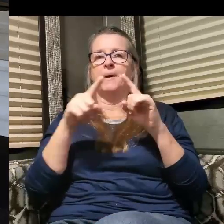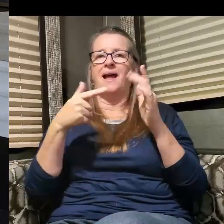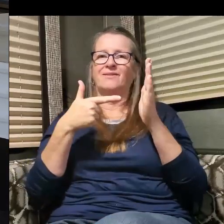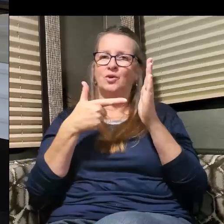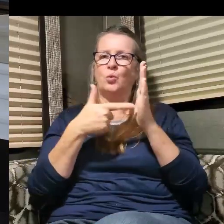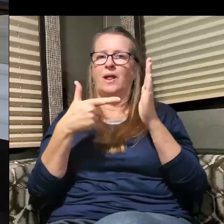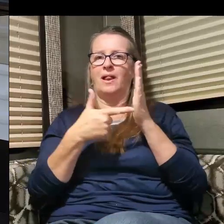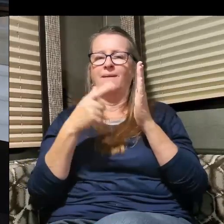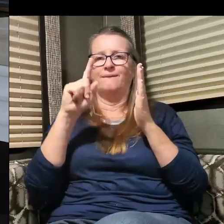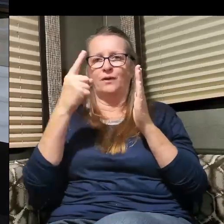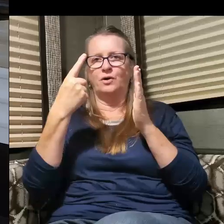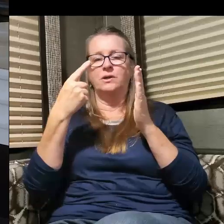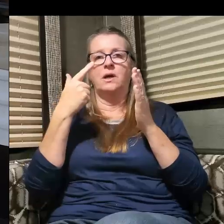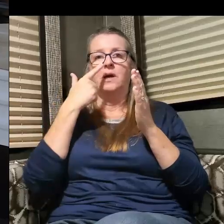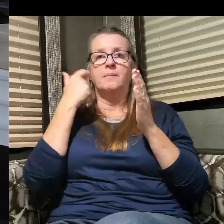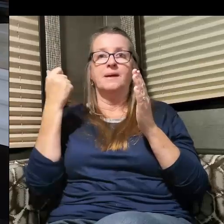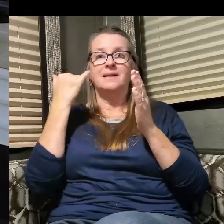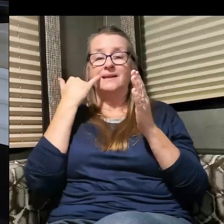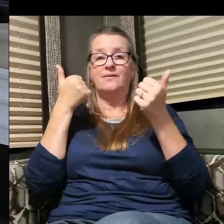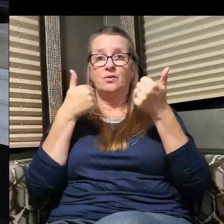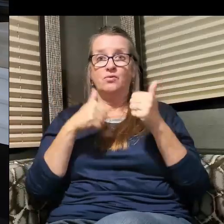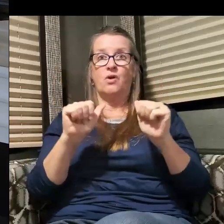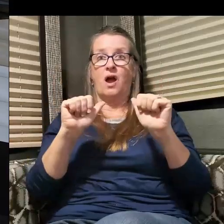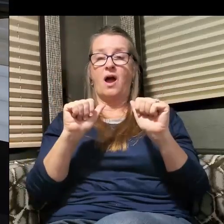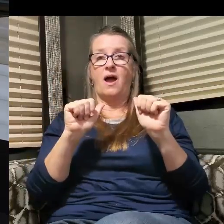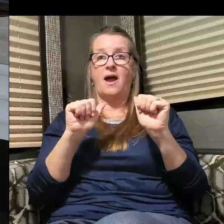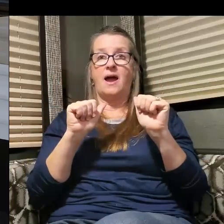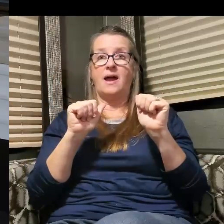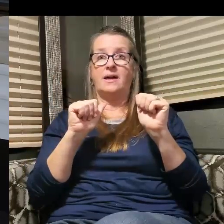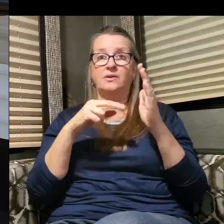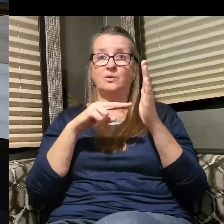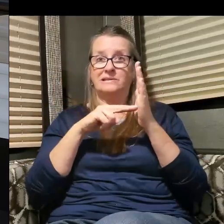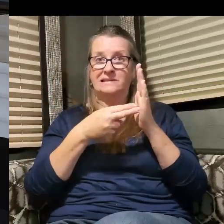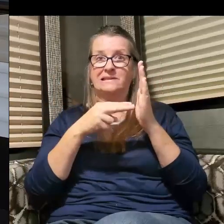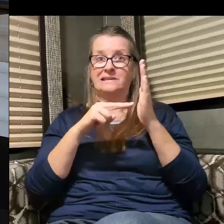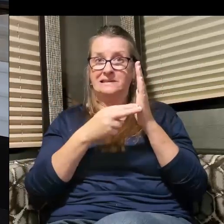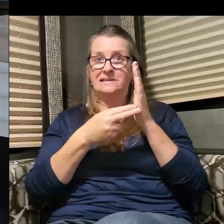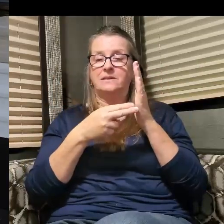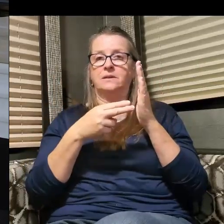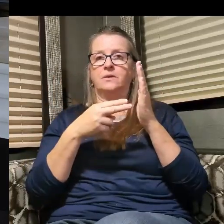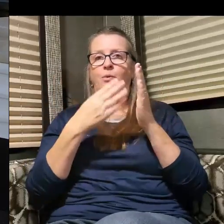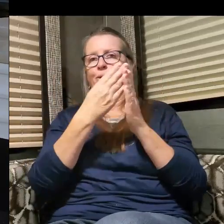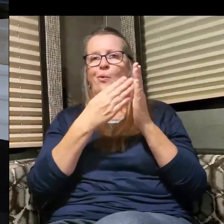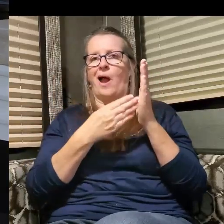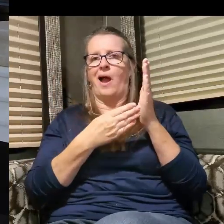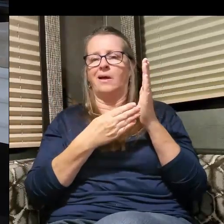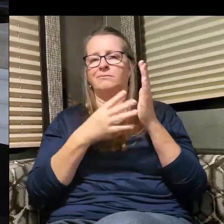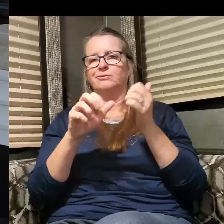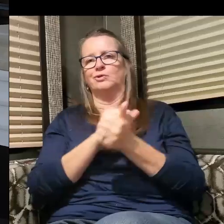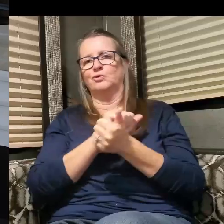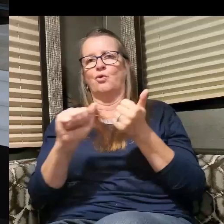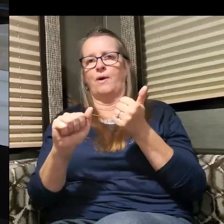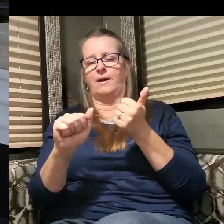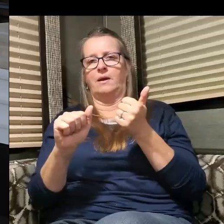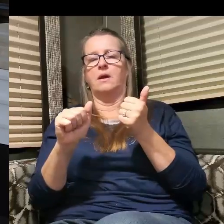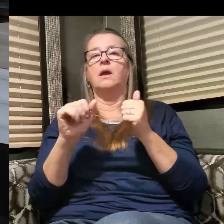to drill holes first, because if you tried to tap them with this screw, you just crack the plastic and destroy the